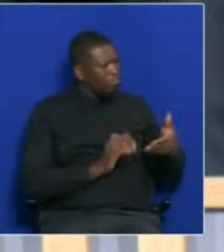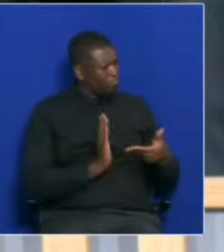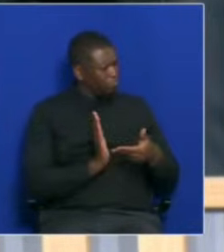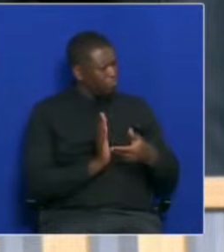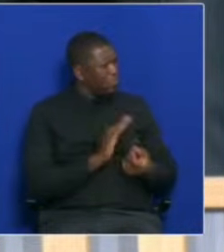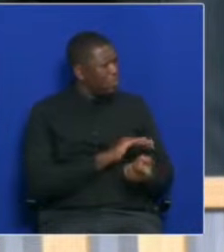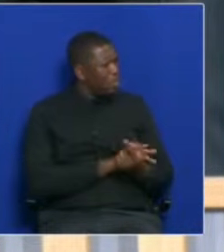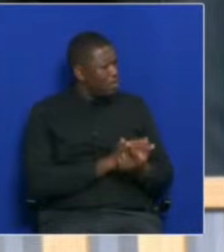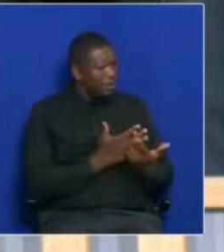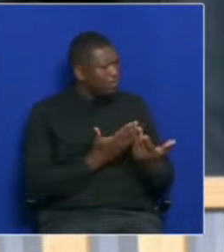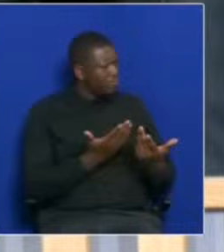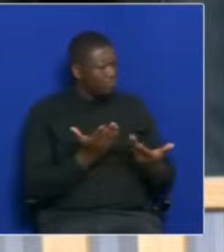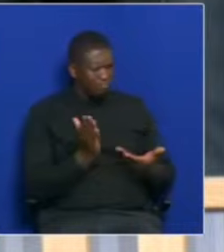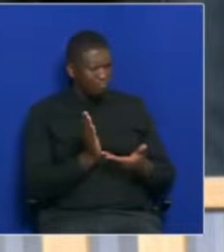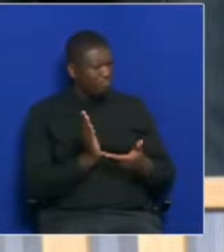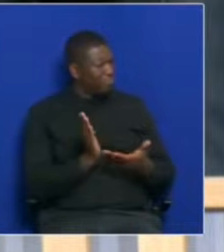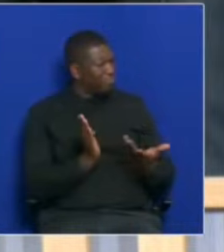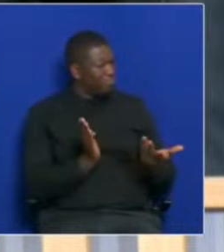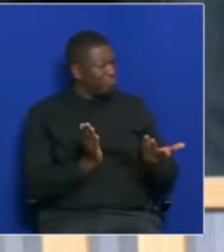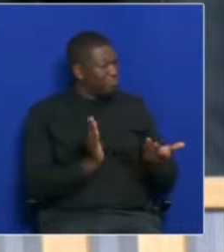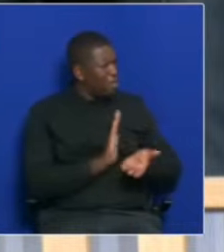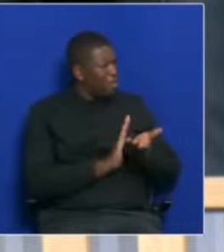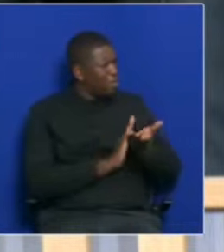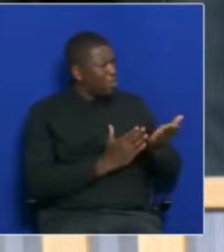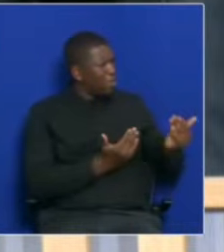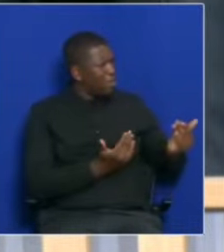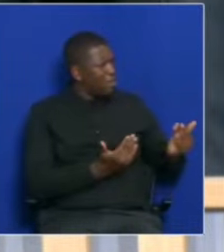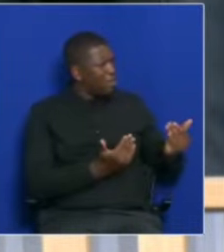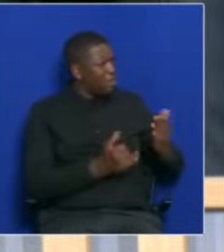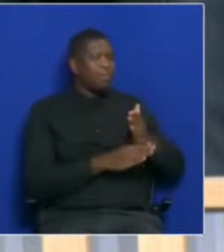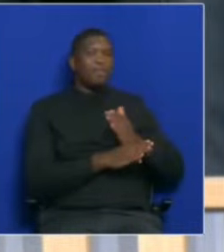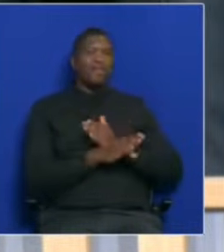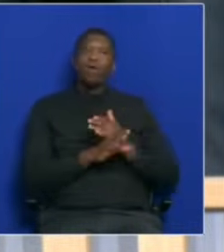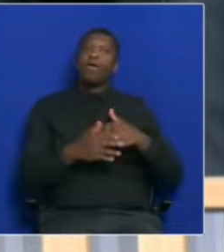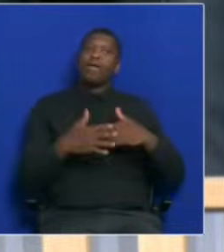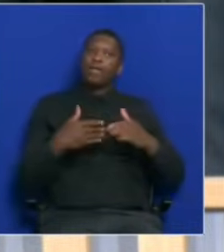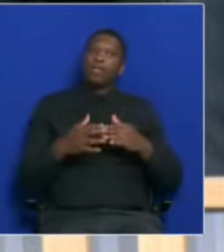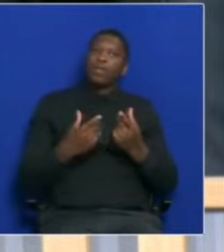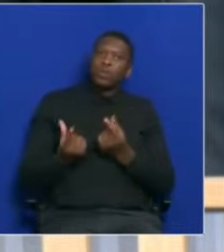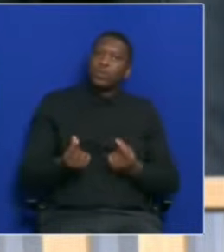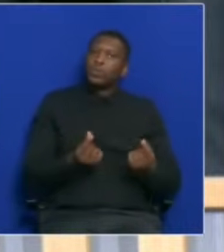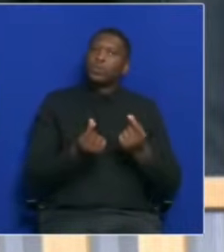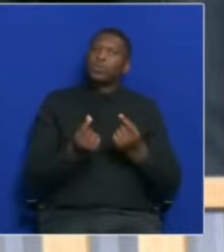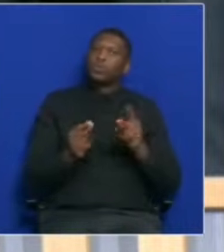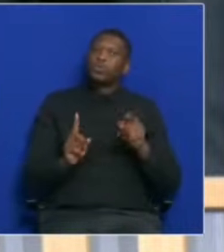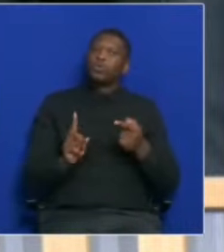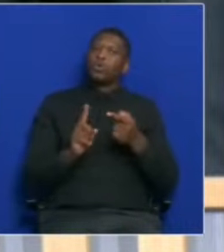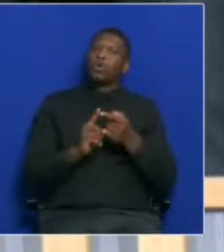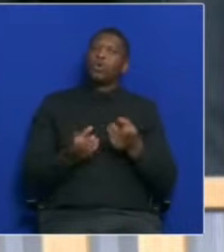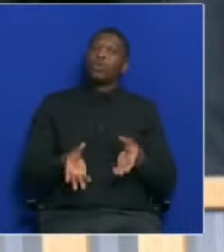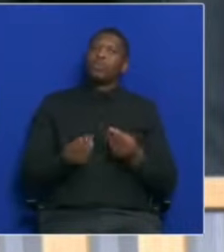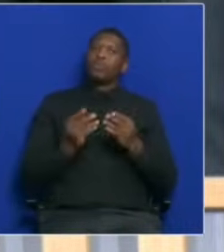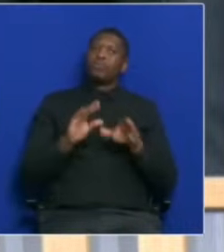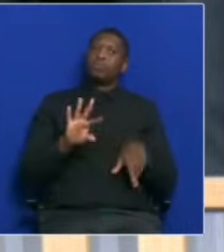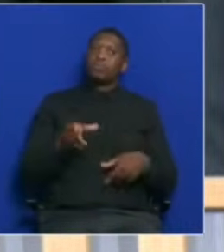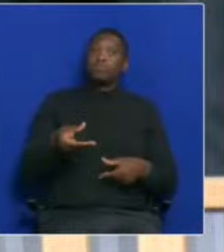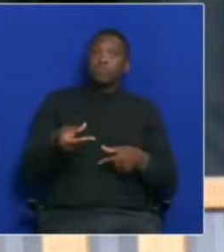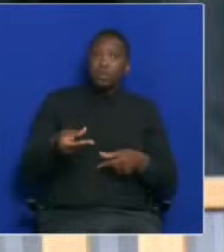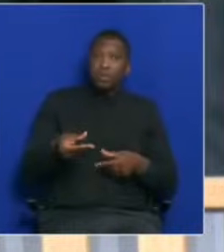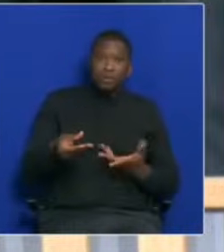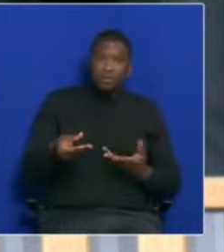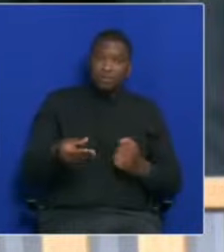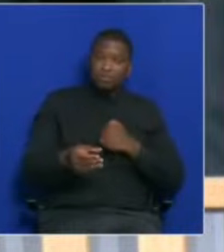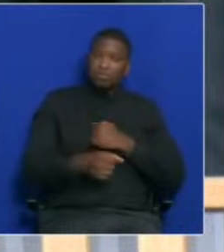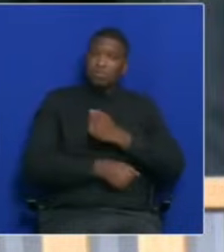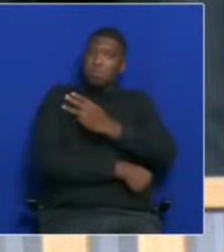hear about before I do anything to get dockets released? I'm your boss, you report to